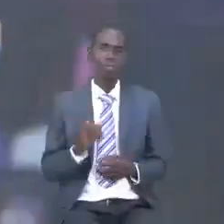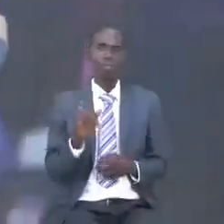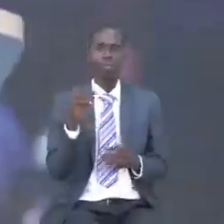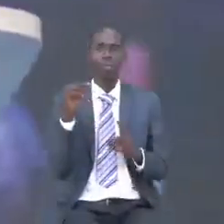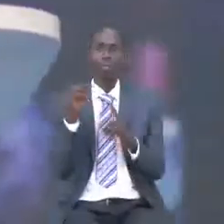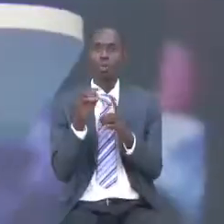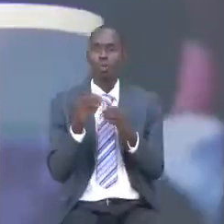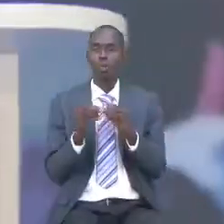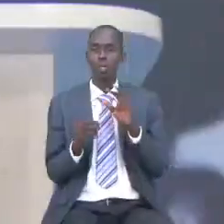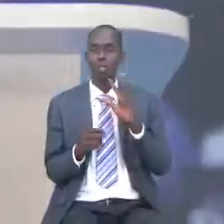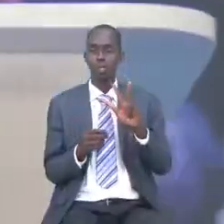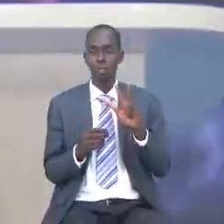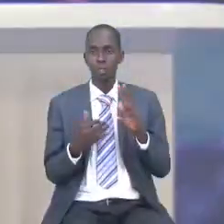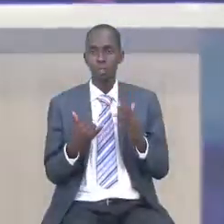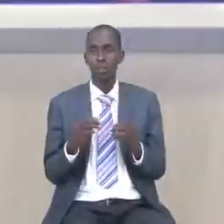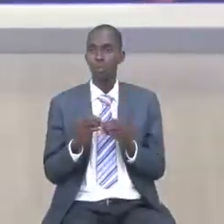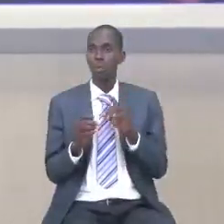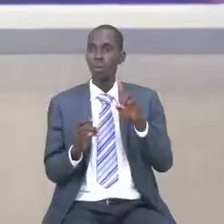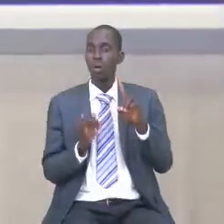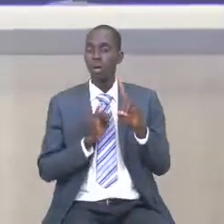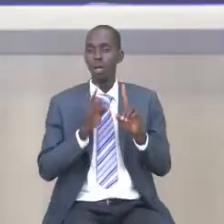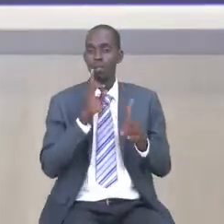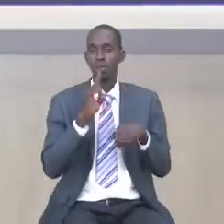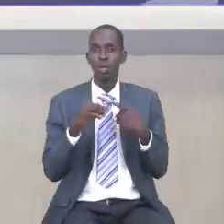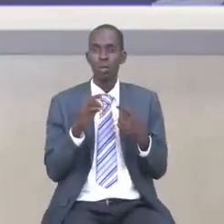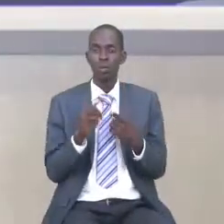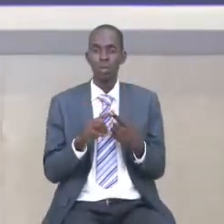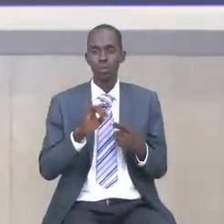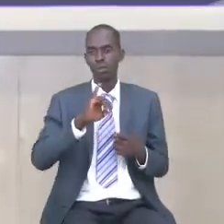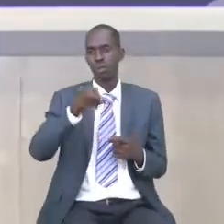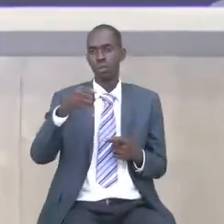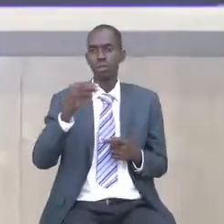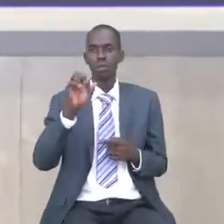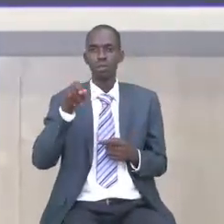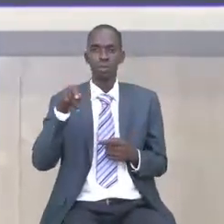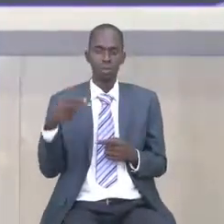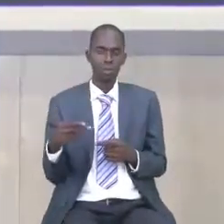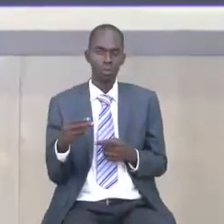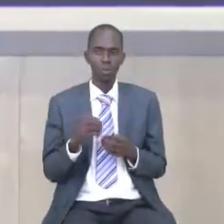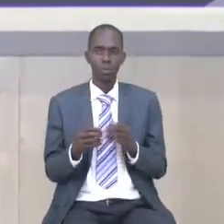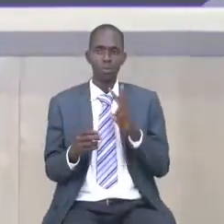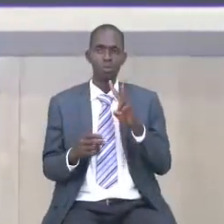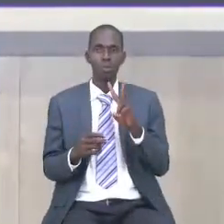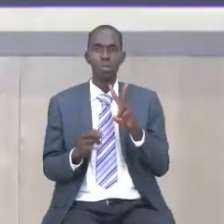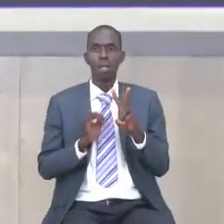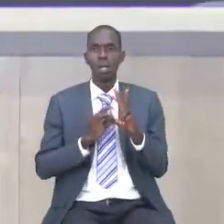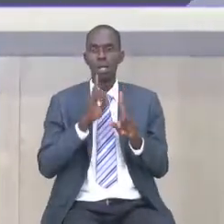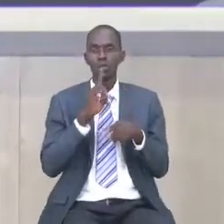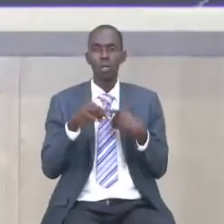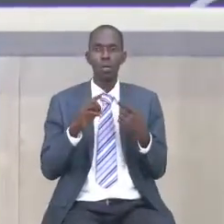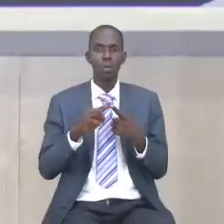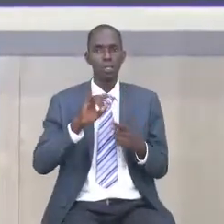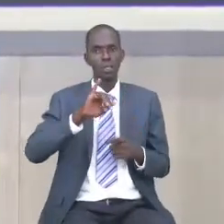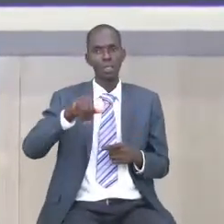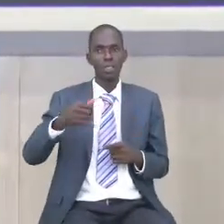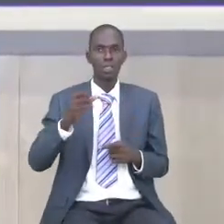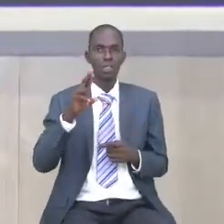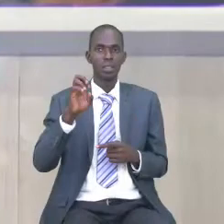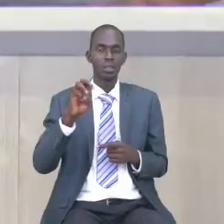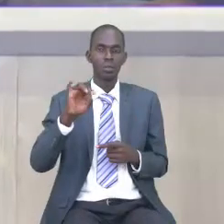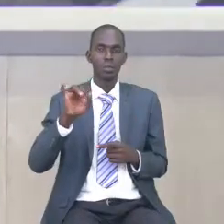Number one, I spoke about Joseph. Number two, I spoke about